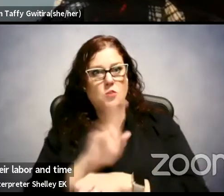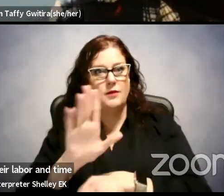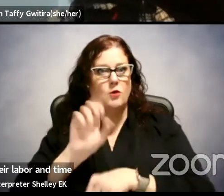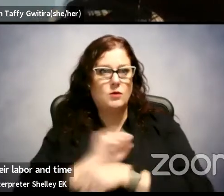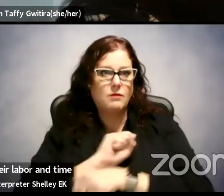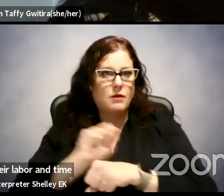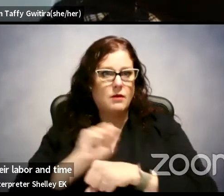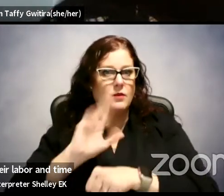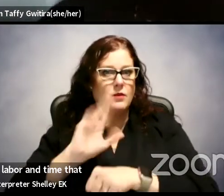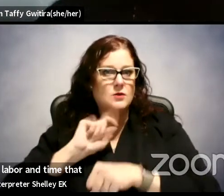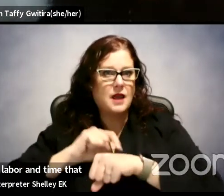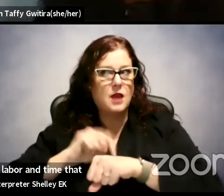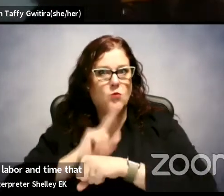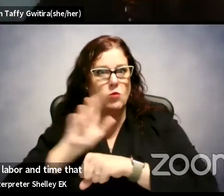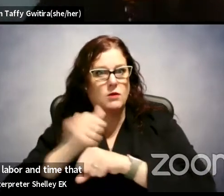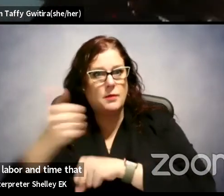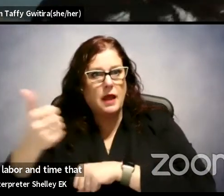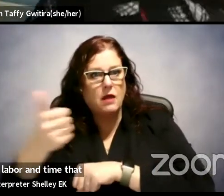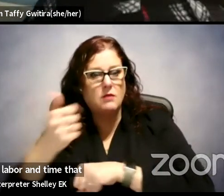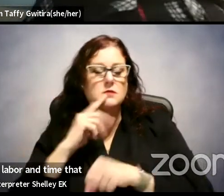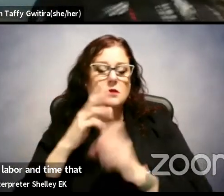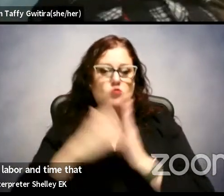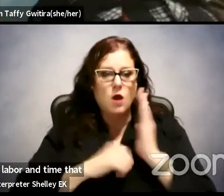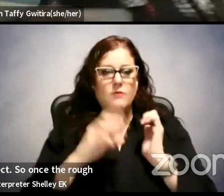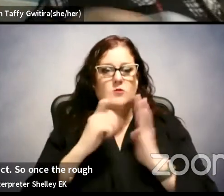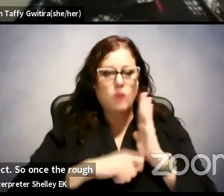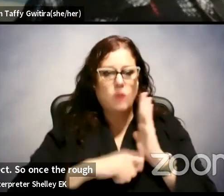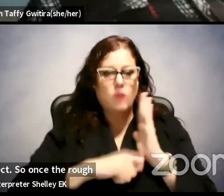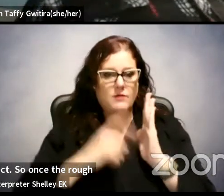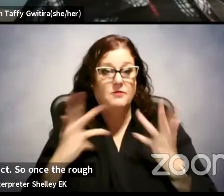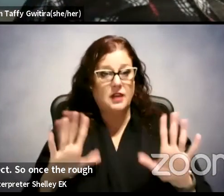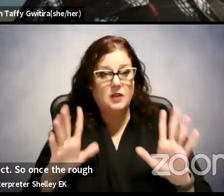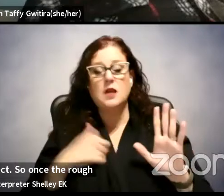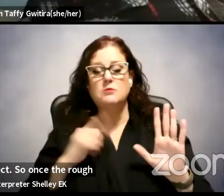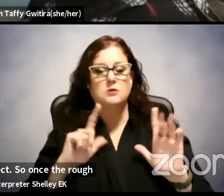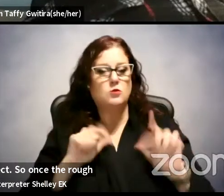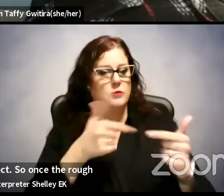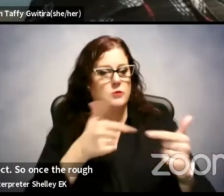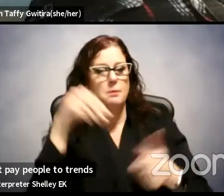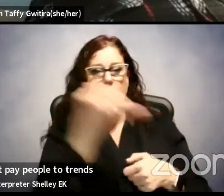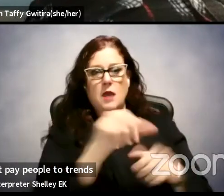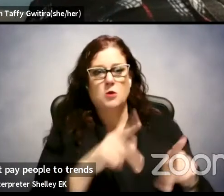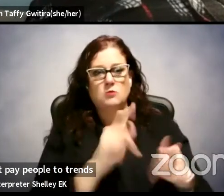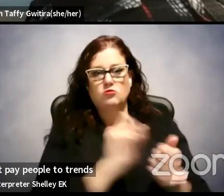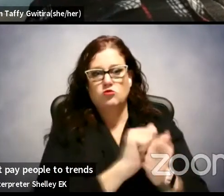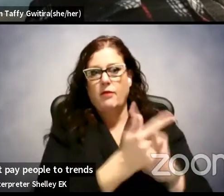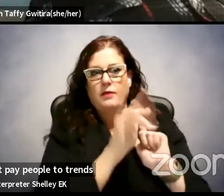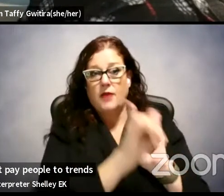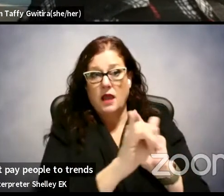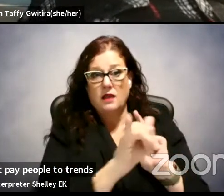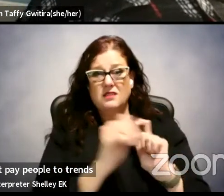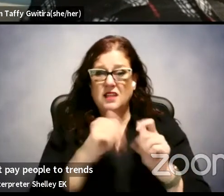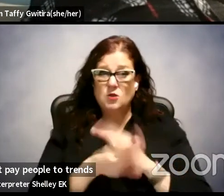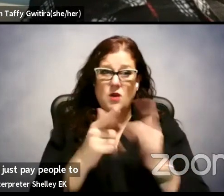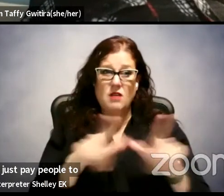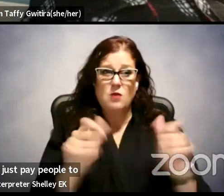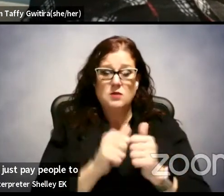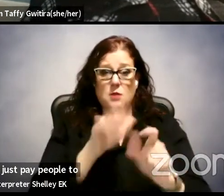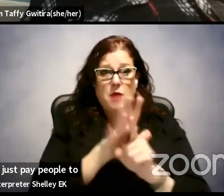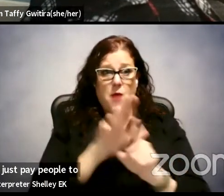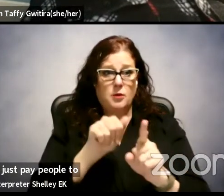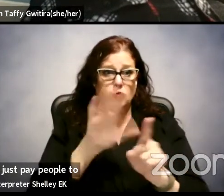project. So once the rough draft is done, I do just want to just pay people to translate it, especially into languages that are popular in